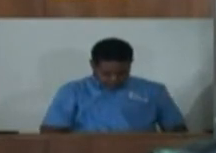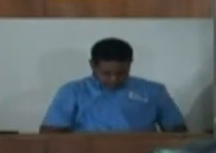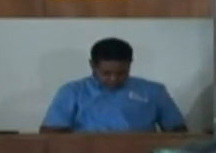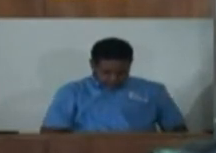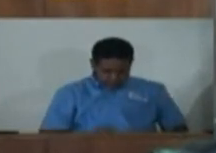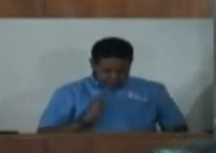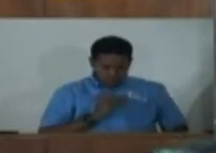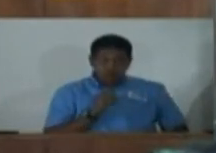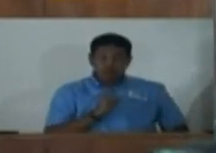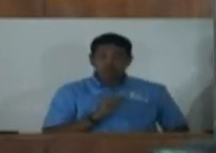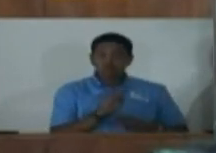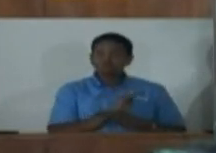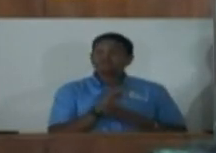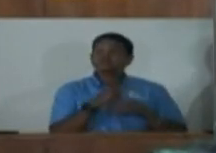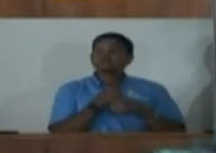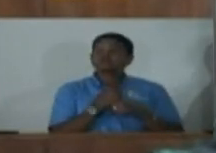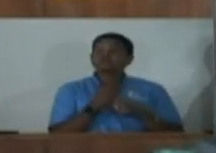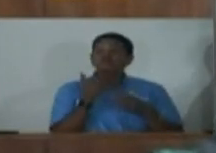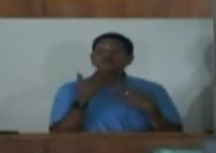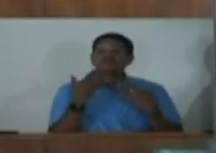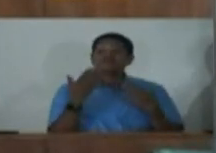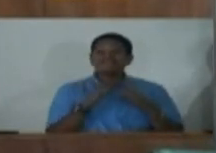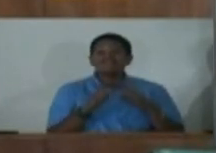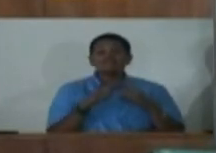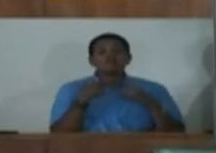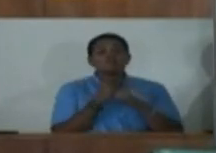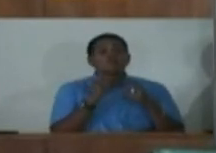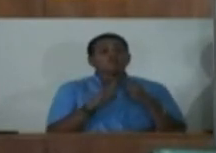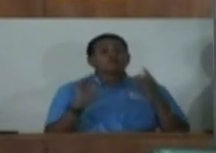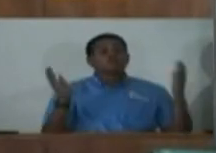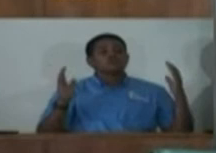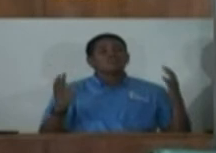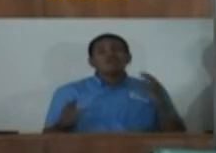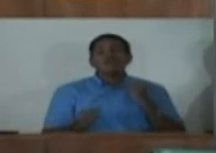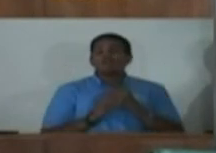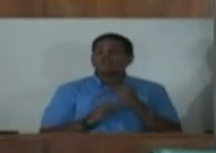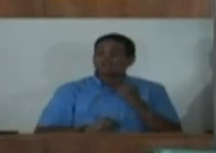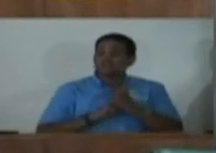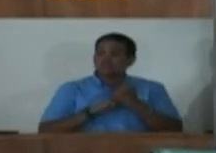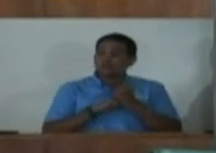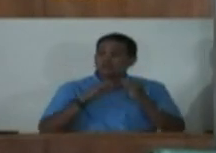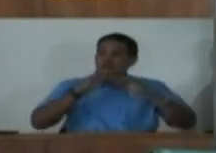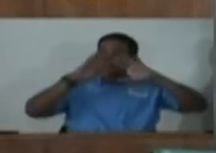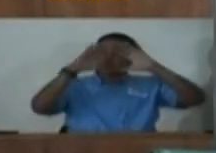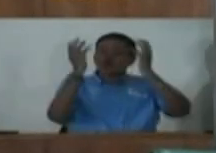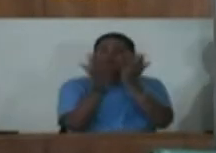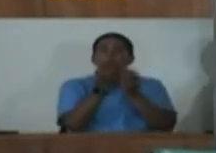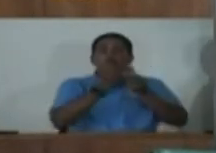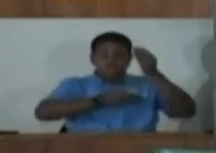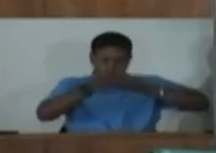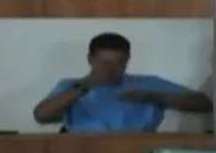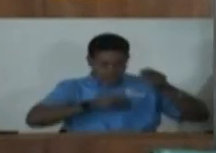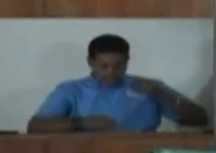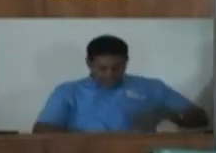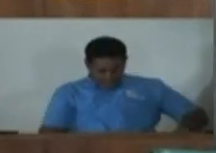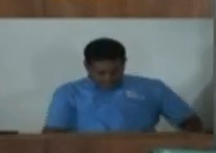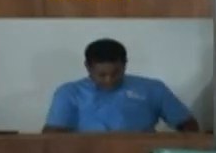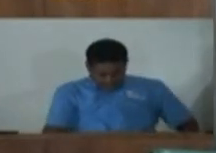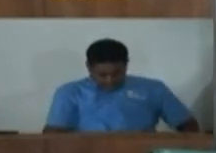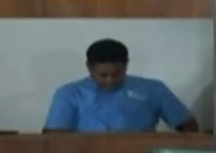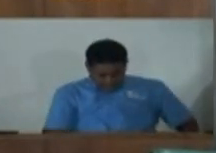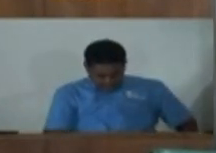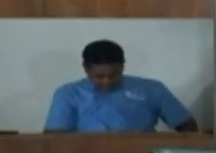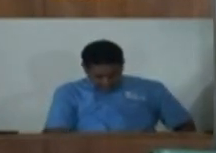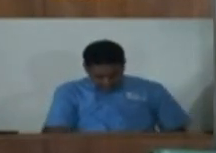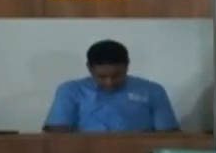or producers of goods and services that additional edge in global trade. And so,